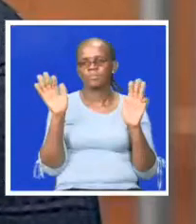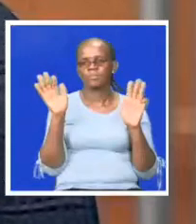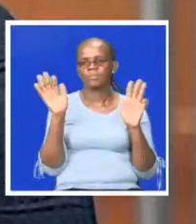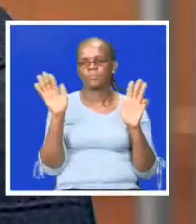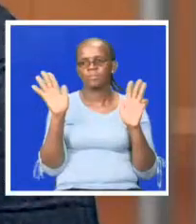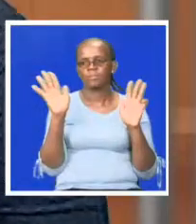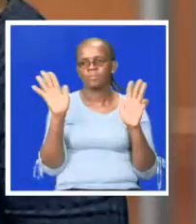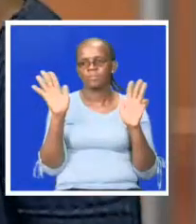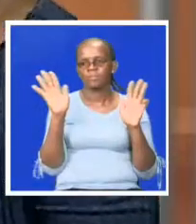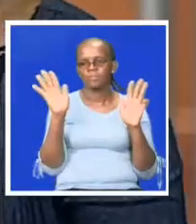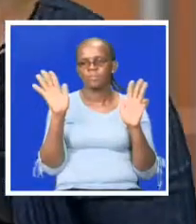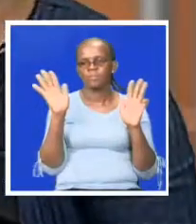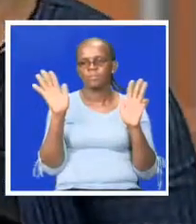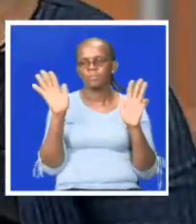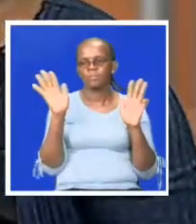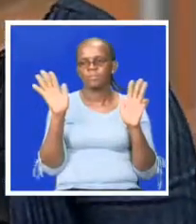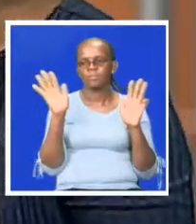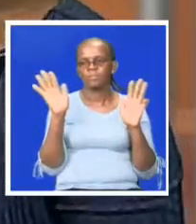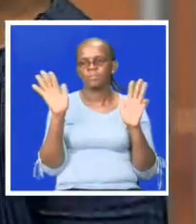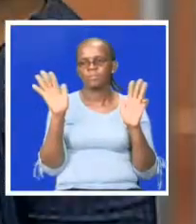9,